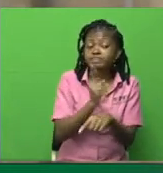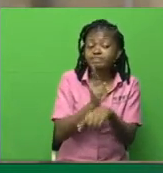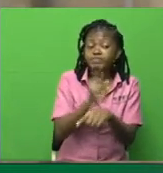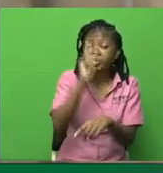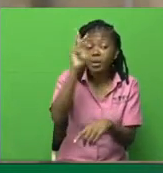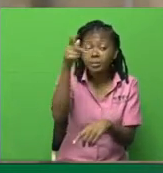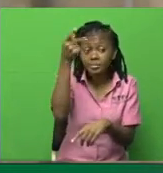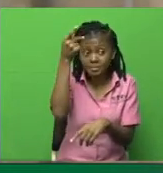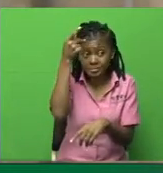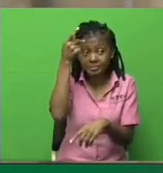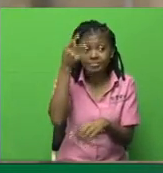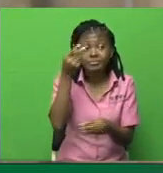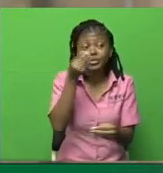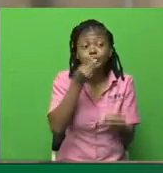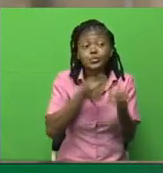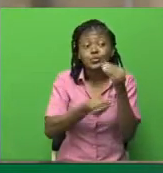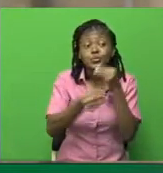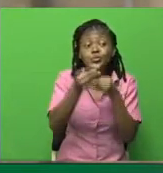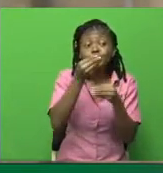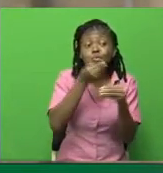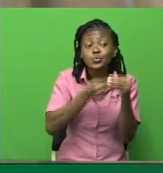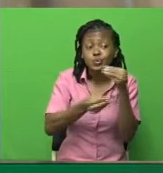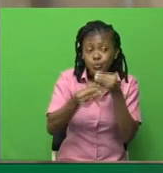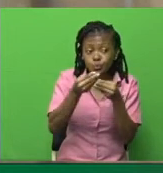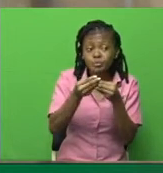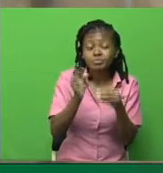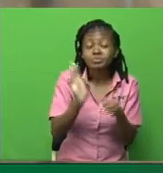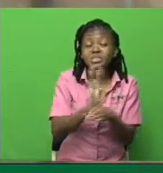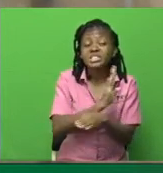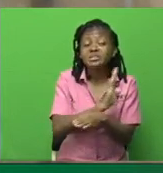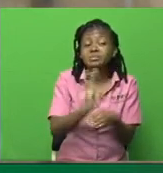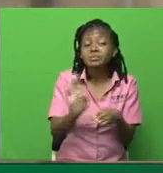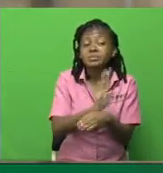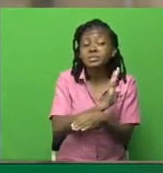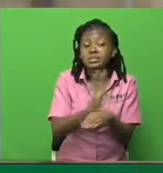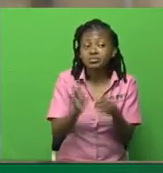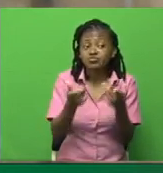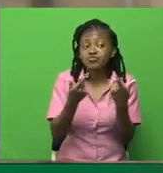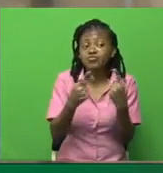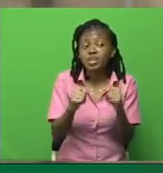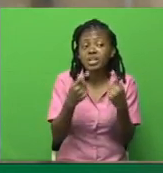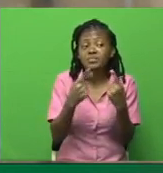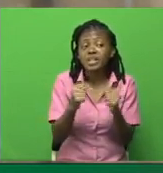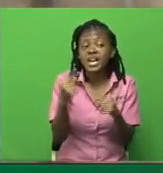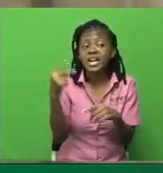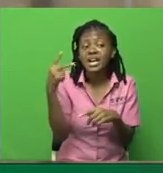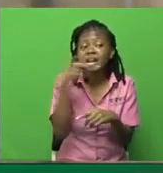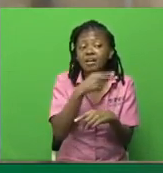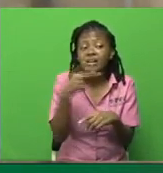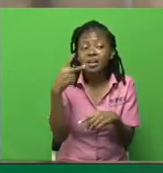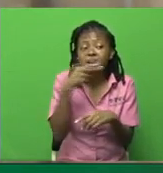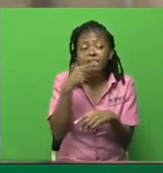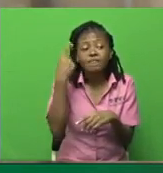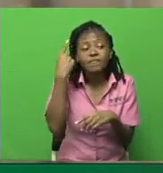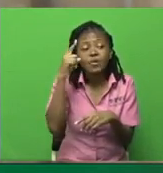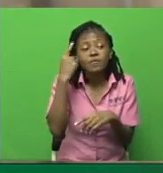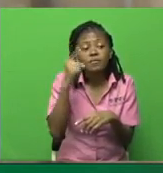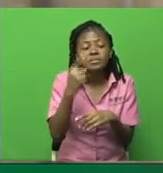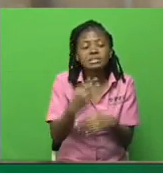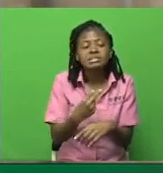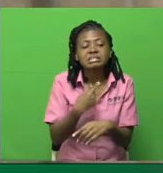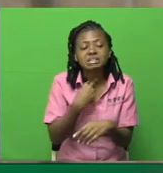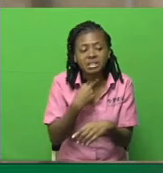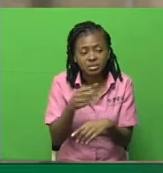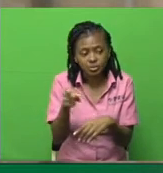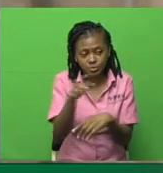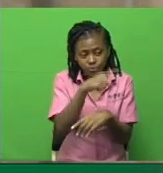political con woman who are busy spinning their web of Deceit to trap the unsuspecting